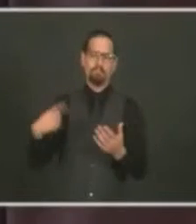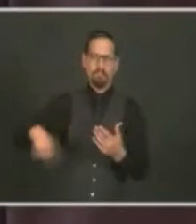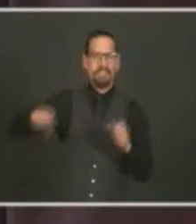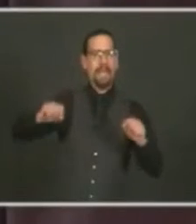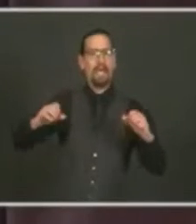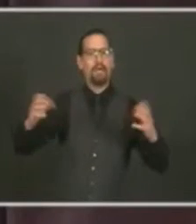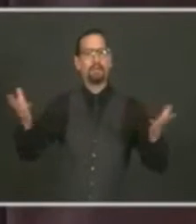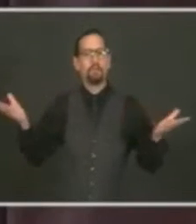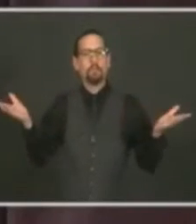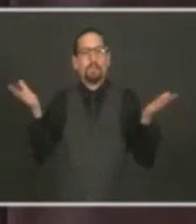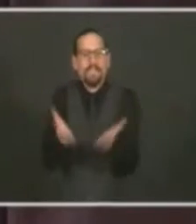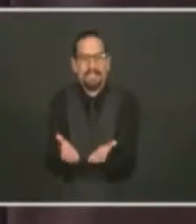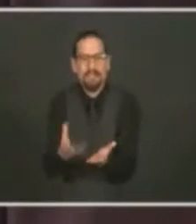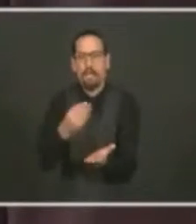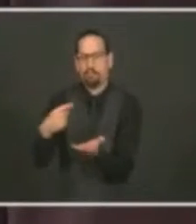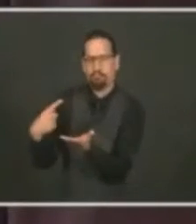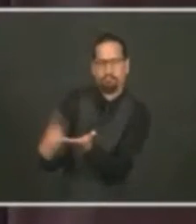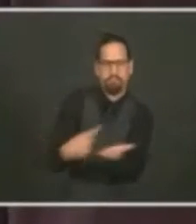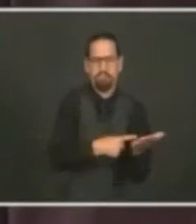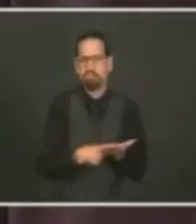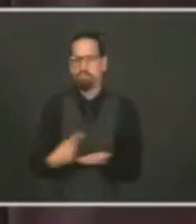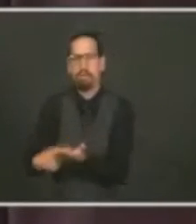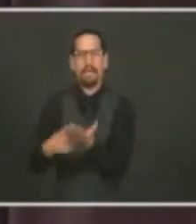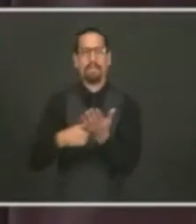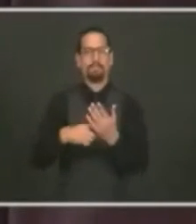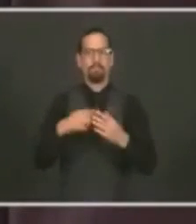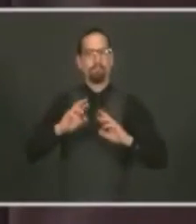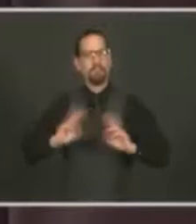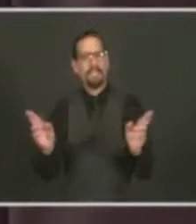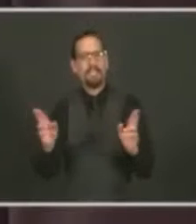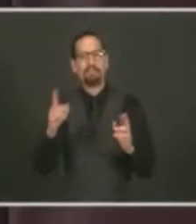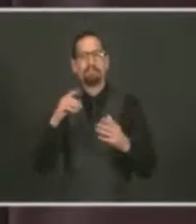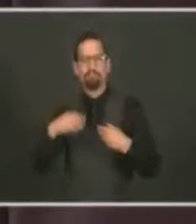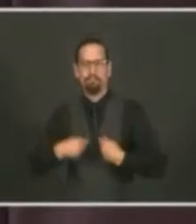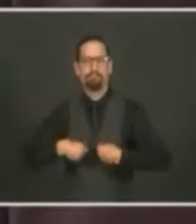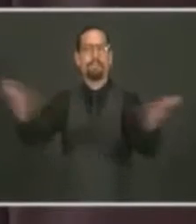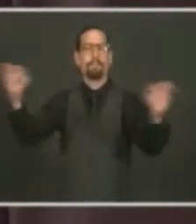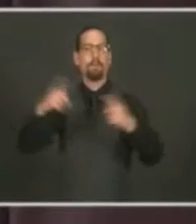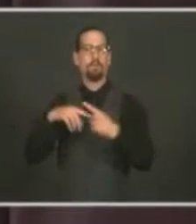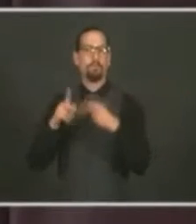actually wear their masks and keep their pods small.